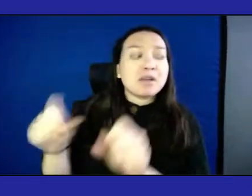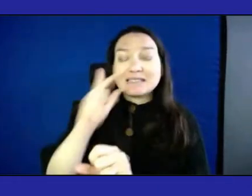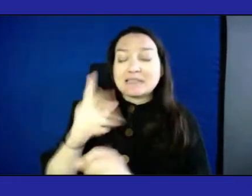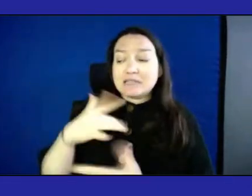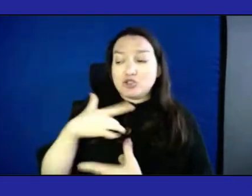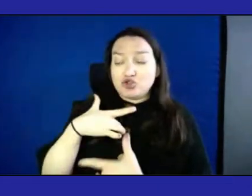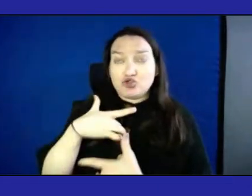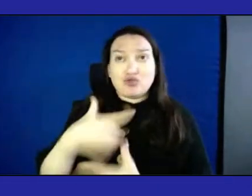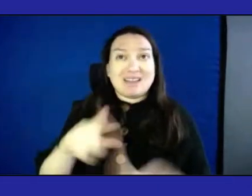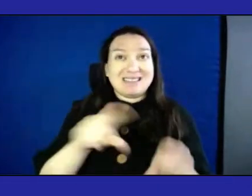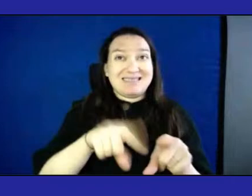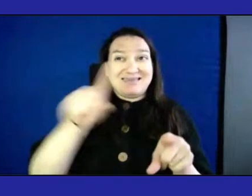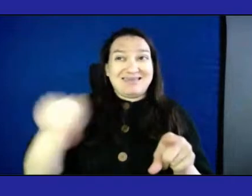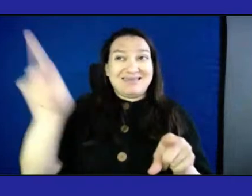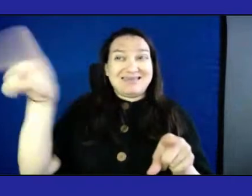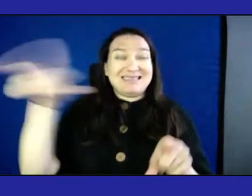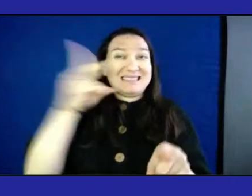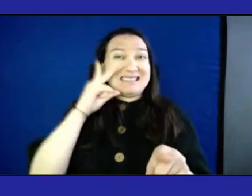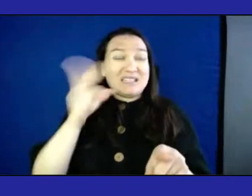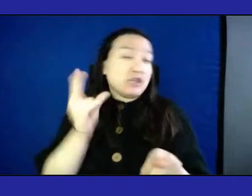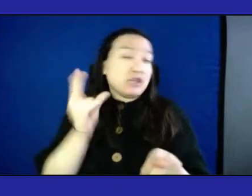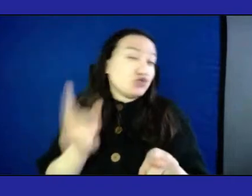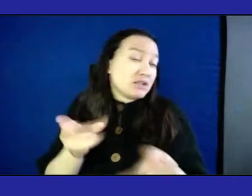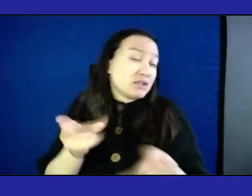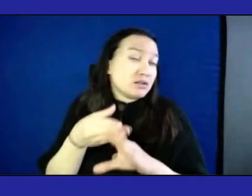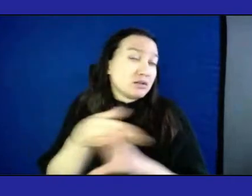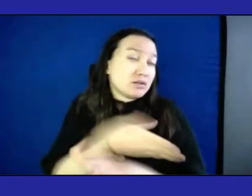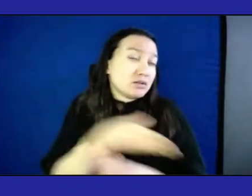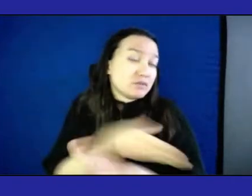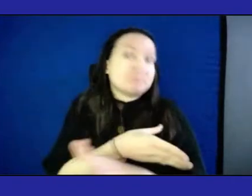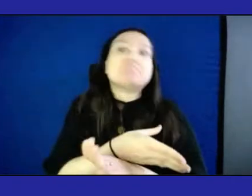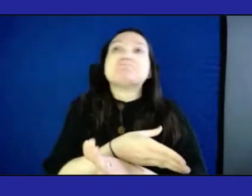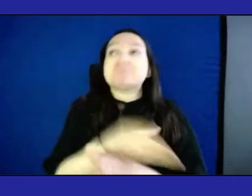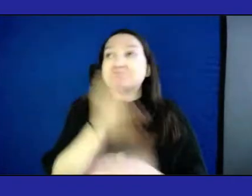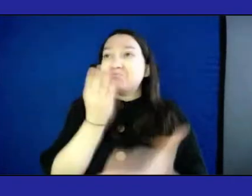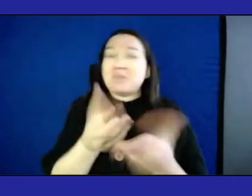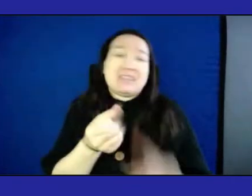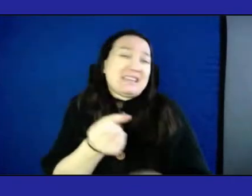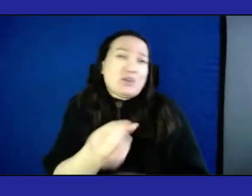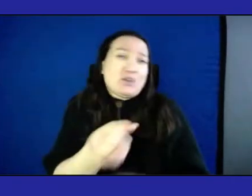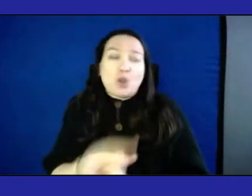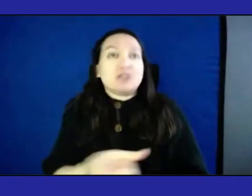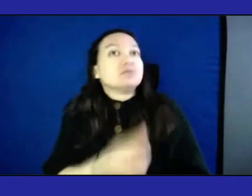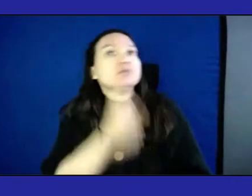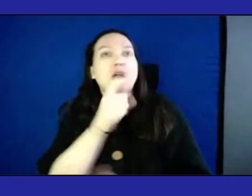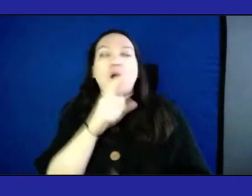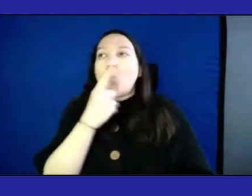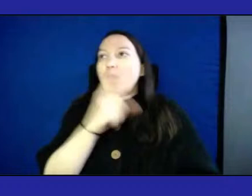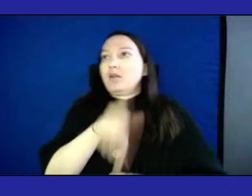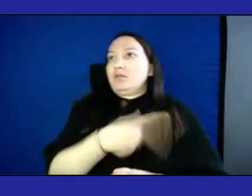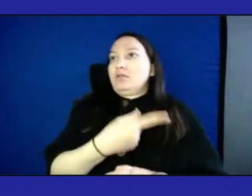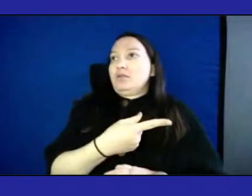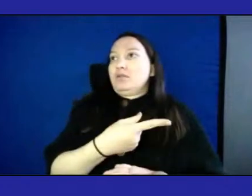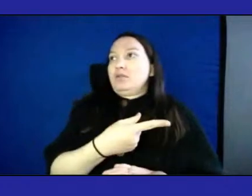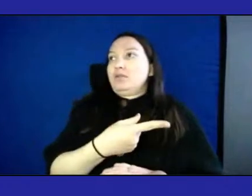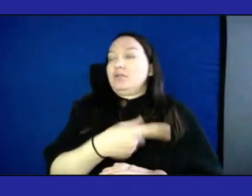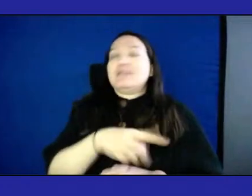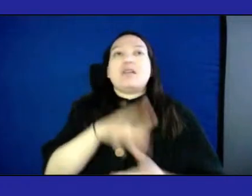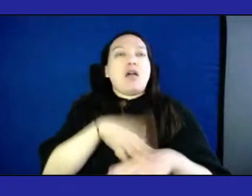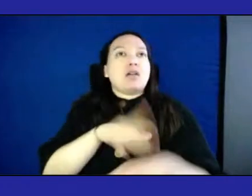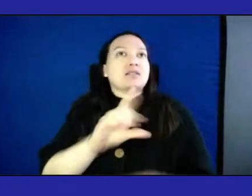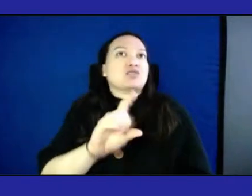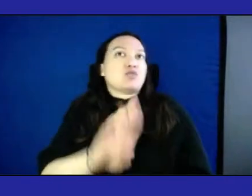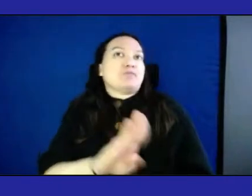bit of trend history? Maybe like We could make them into annual, graphs. Yeah. not just on the rate, but on the dashboard, basically. Yeah.